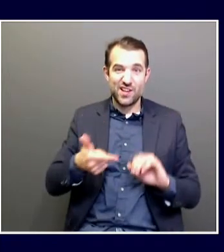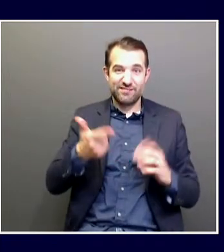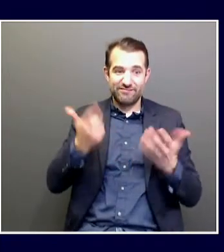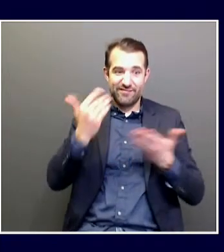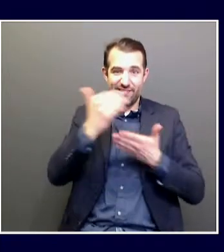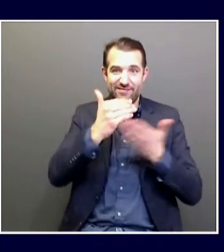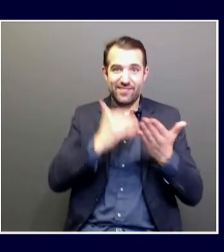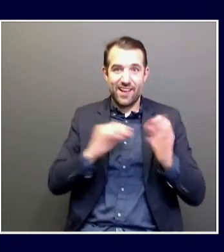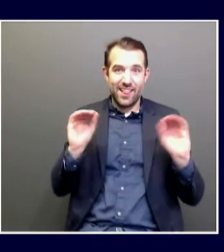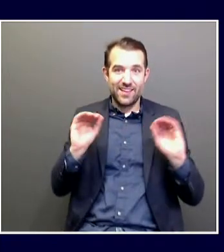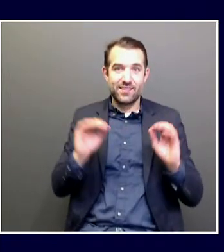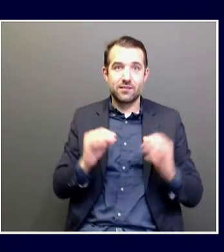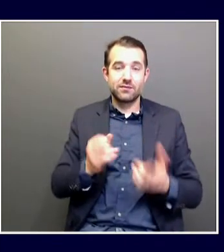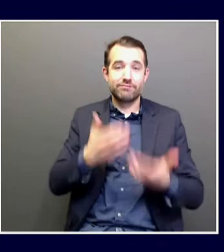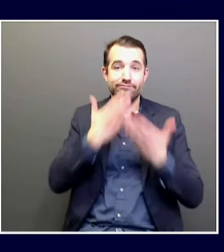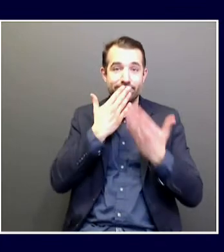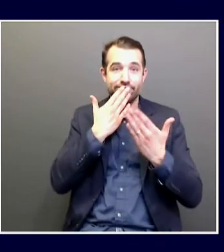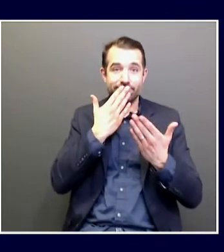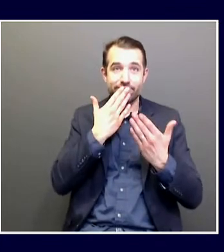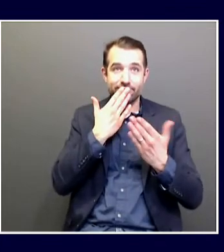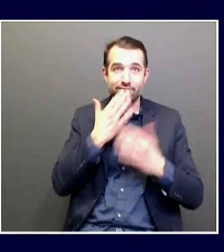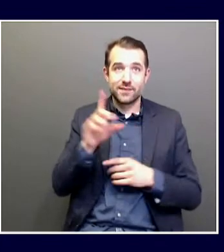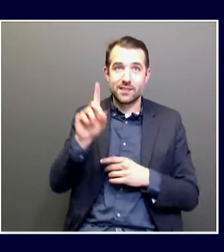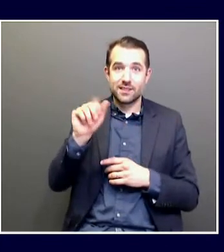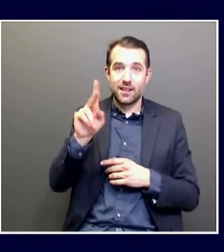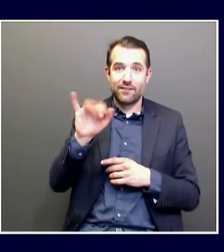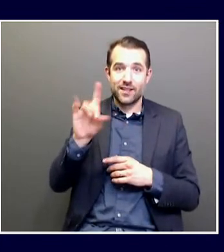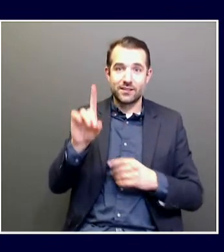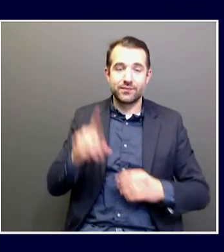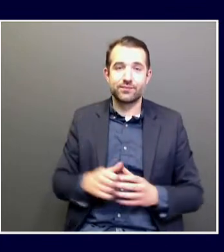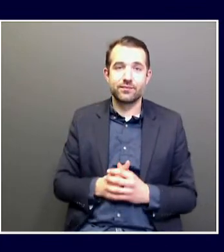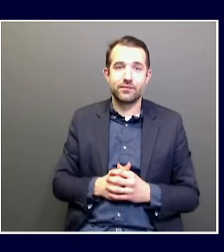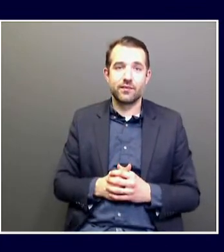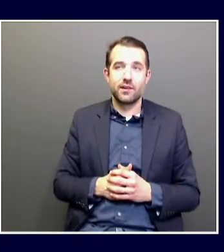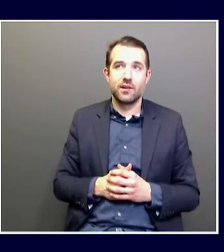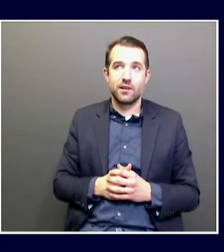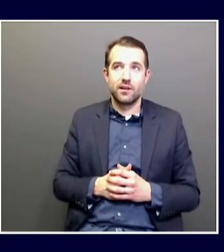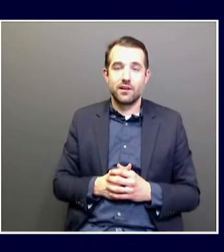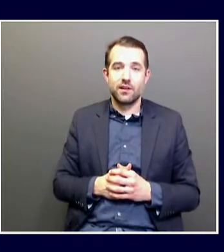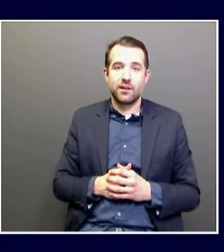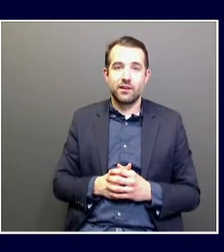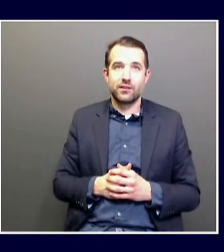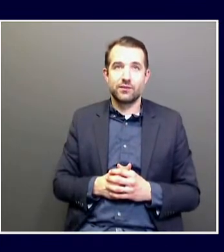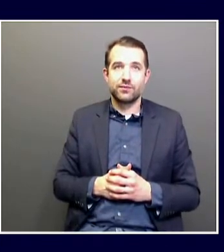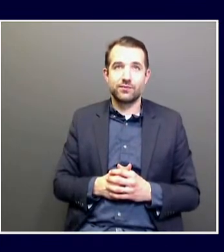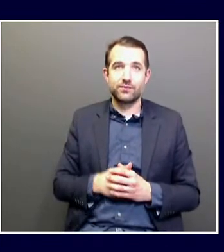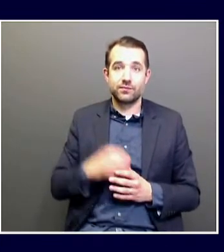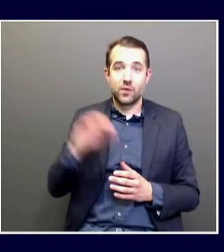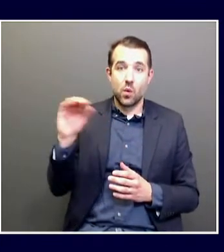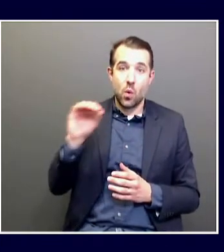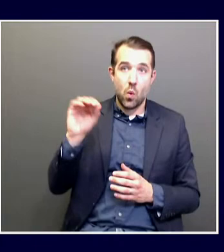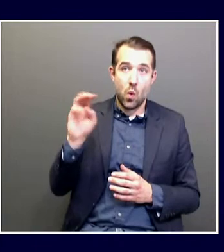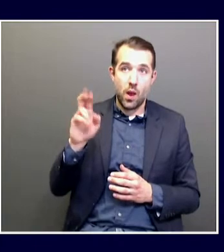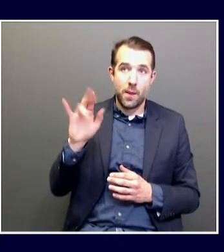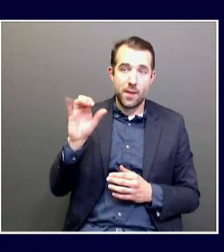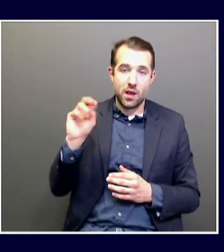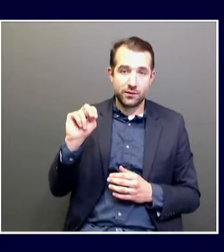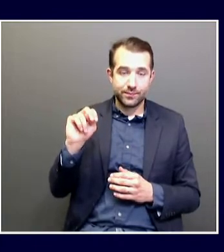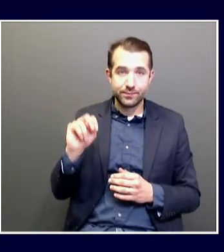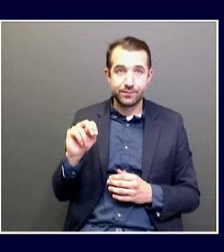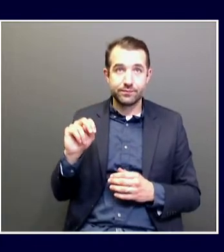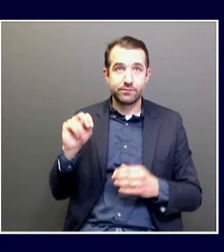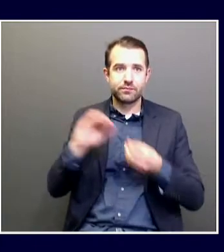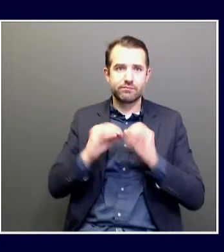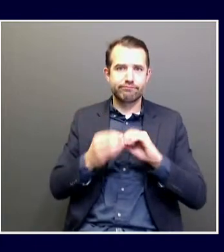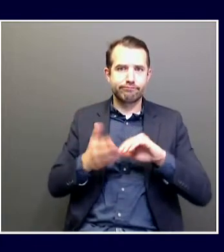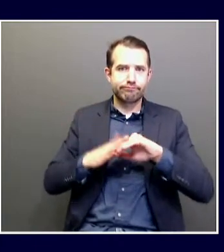BDN. Thanks, Dr. Shah. We're seeing a lot of changes due to Omicron and rapidly rising cases and hospitalizations. Is the Maine CDC considering